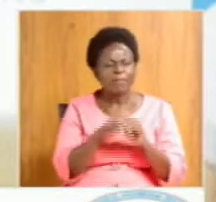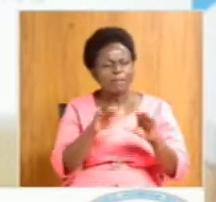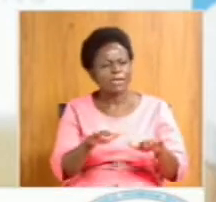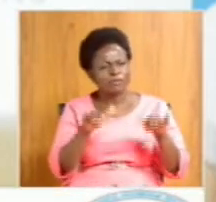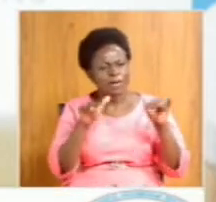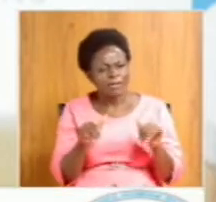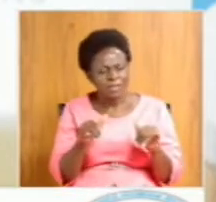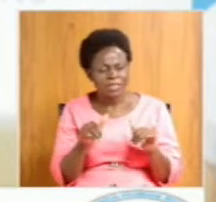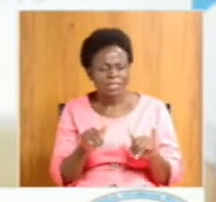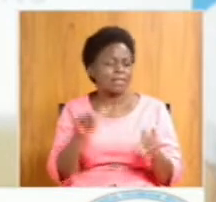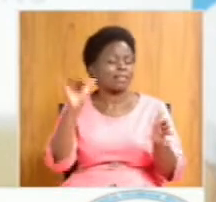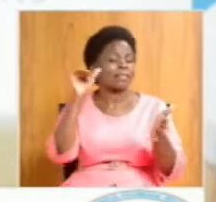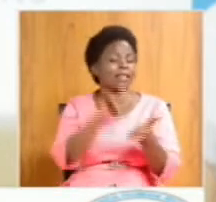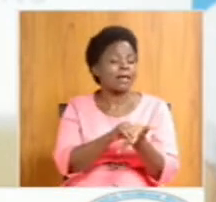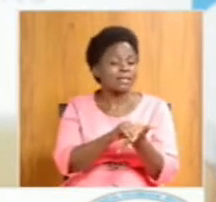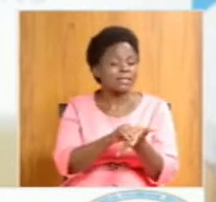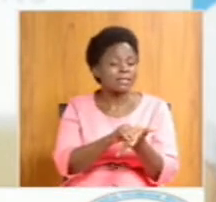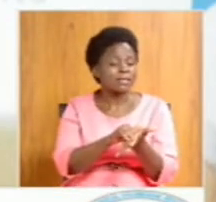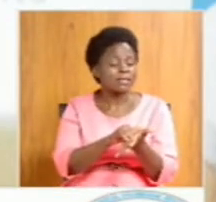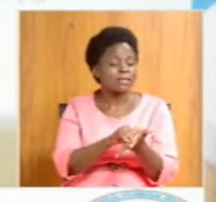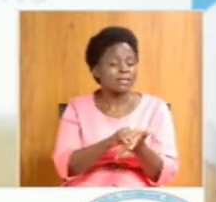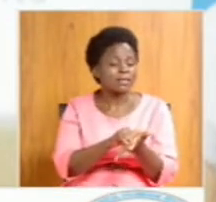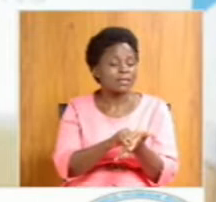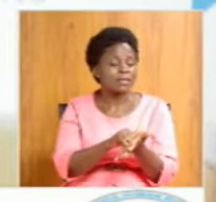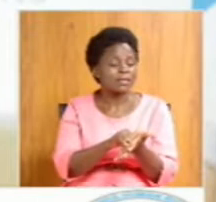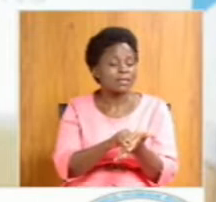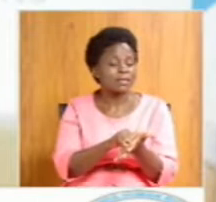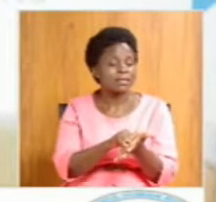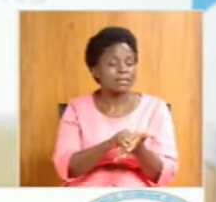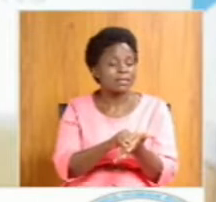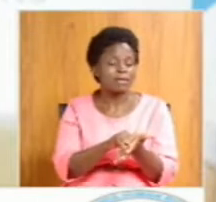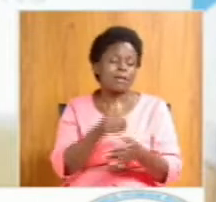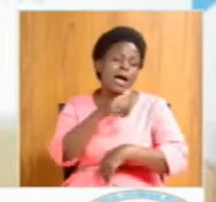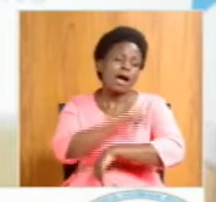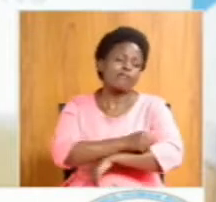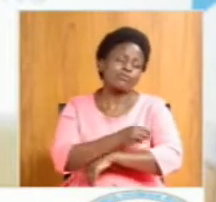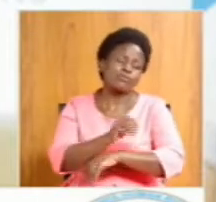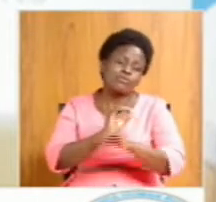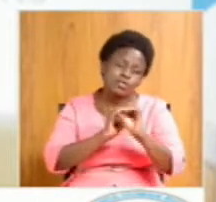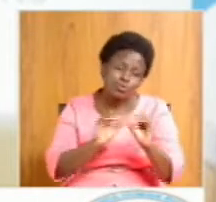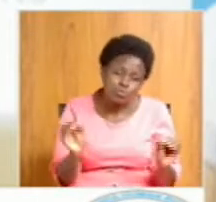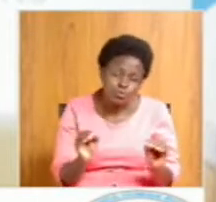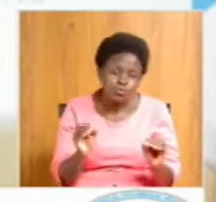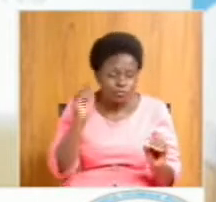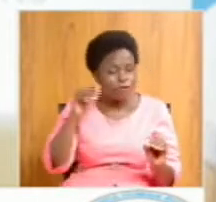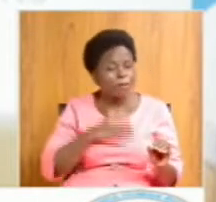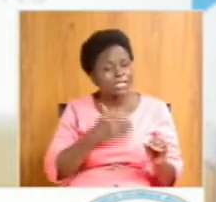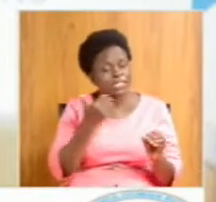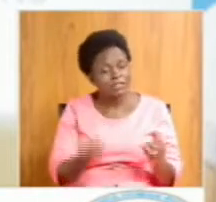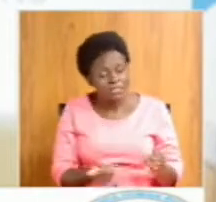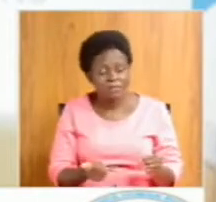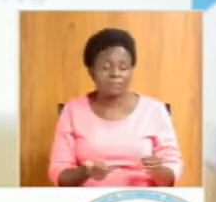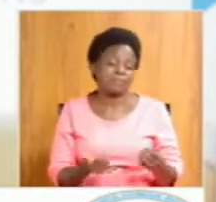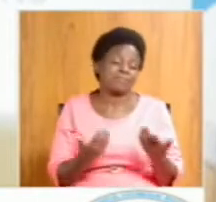parliament that fees, maybe I don't have school fees for my child.